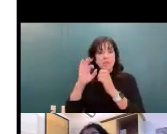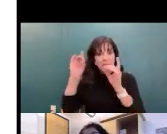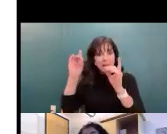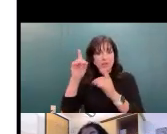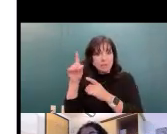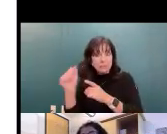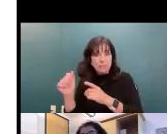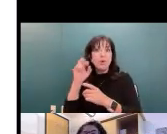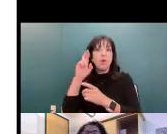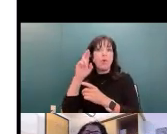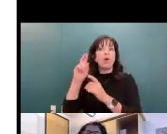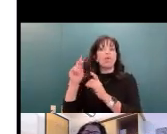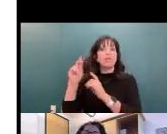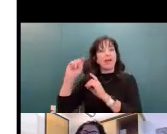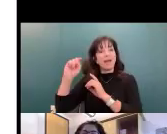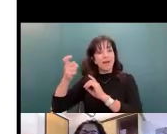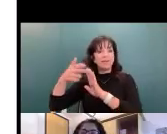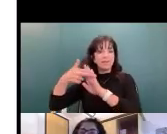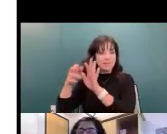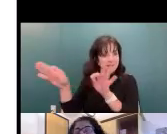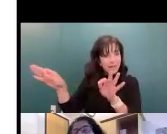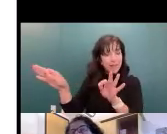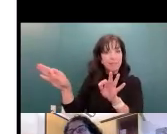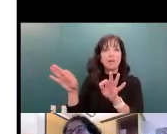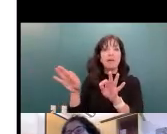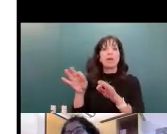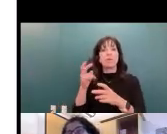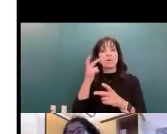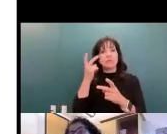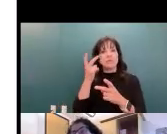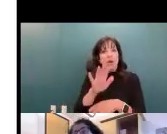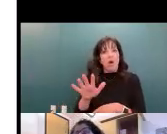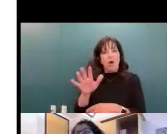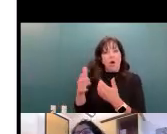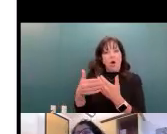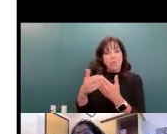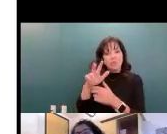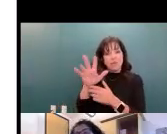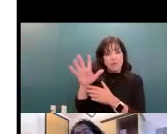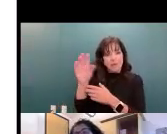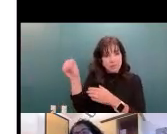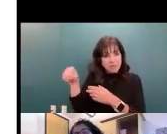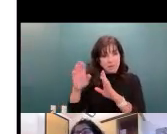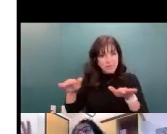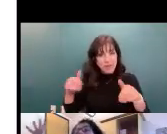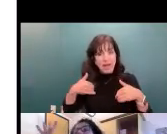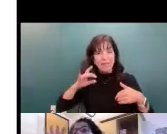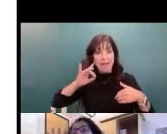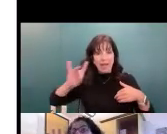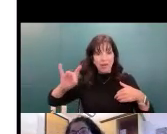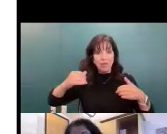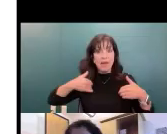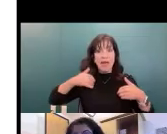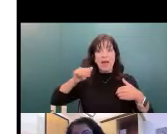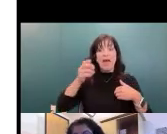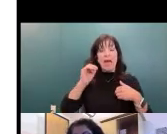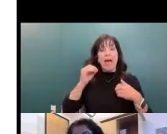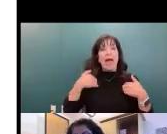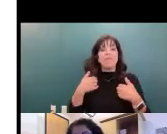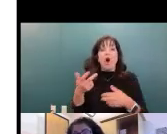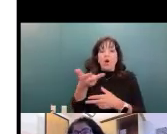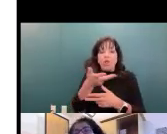autism diagnostic statement. We see about almost 35% of our children have 8-year-old children in the ADDM network have all